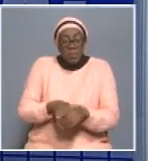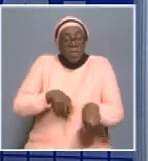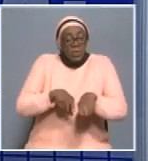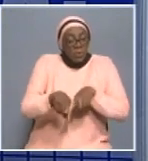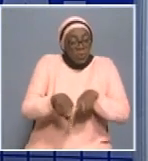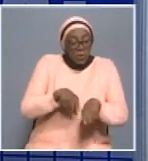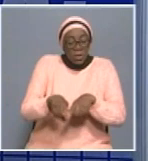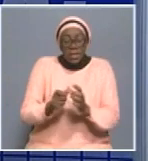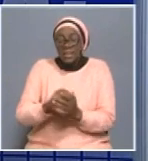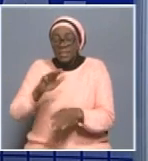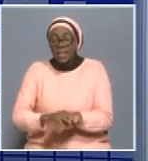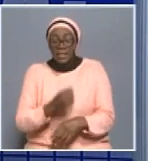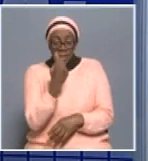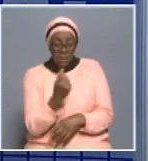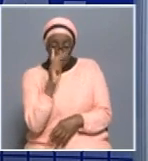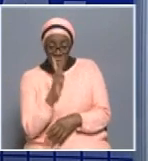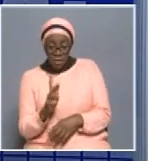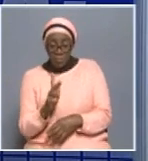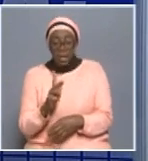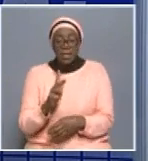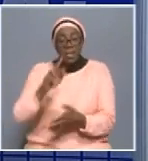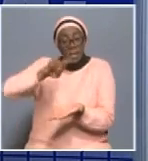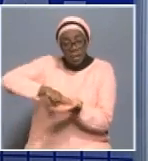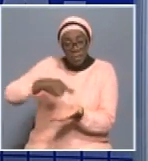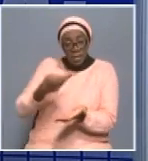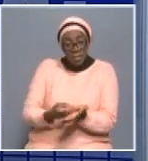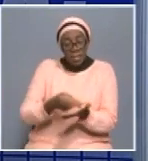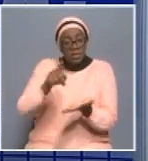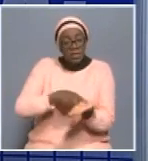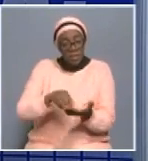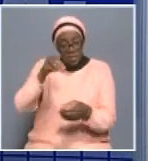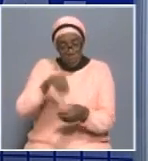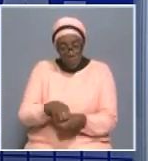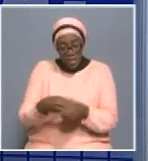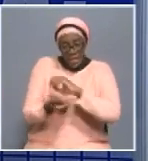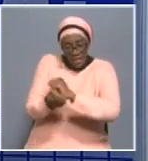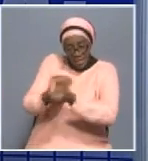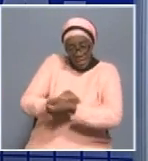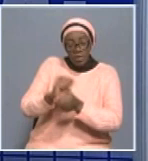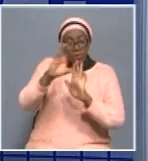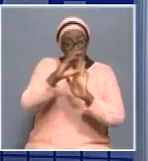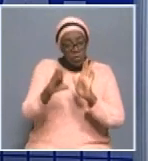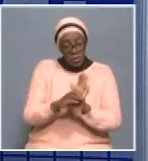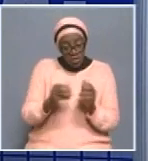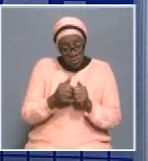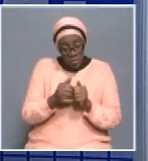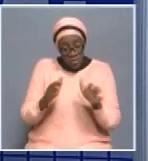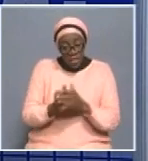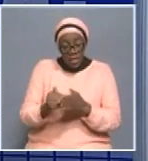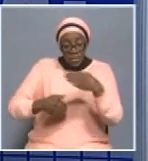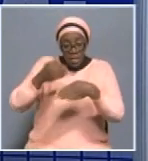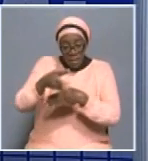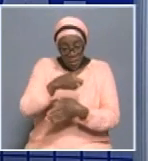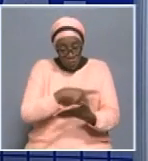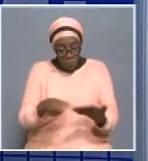future elections. The amendment comes into effect on Friday this week. To dissect this and unpack it further, this amendment, I'm